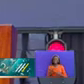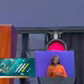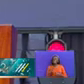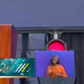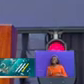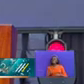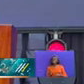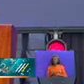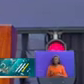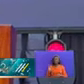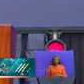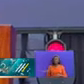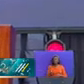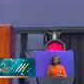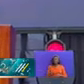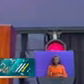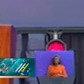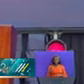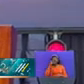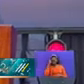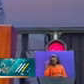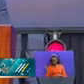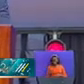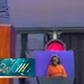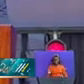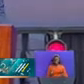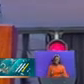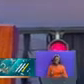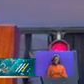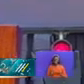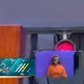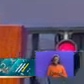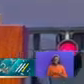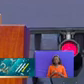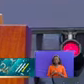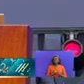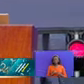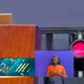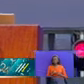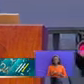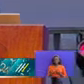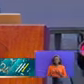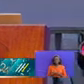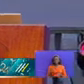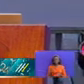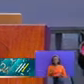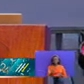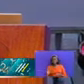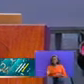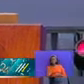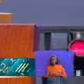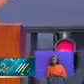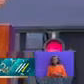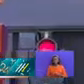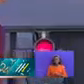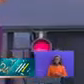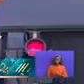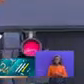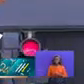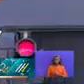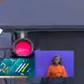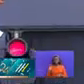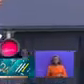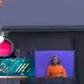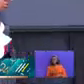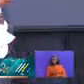not because they wanted to is because there were no men to vibee them because those virgins later slept with their